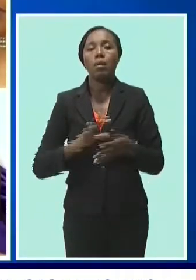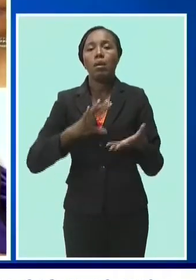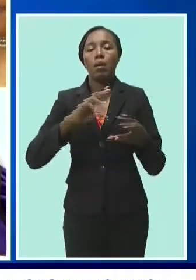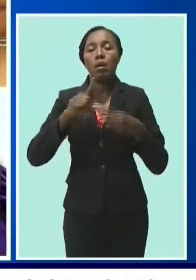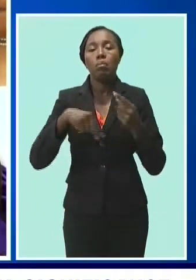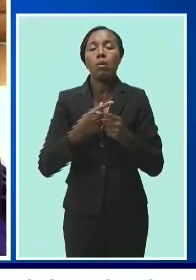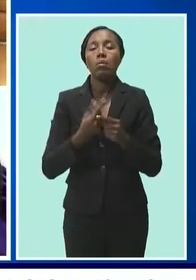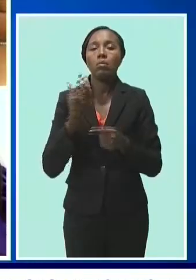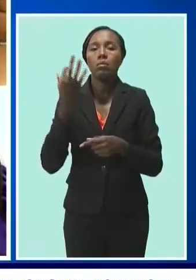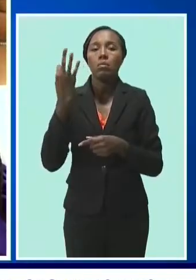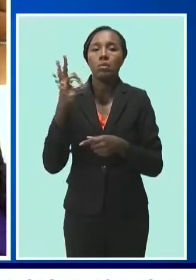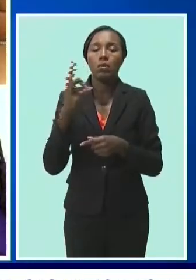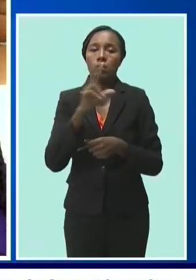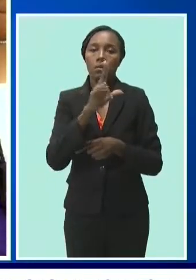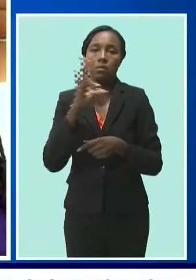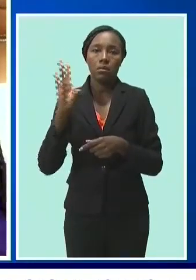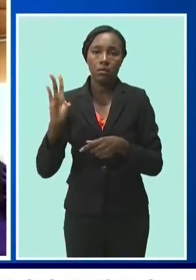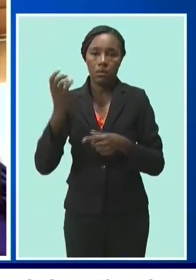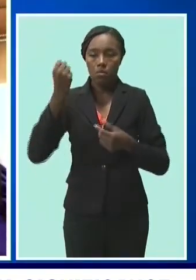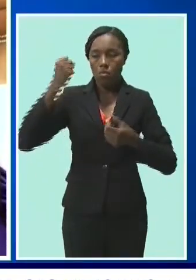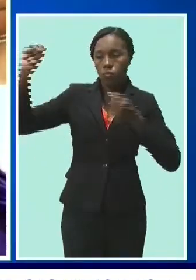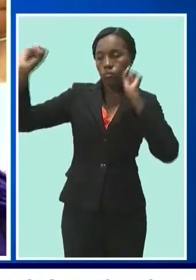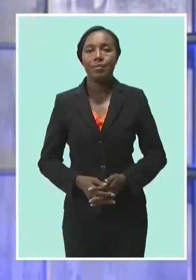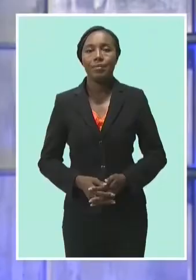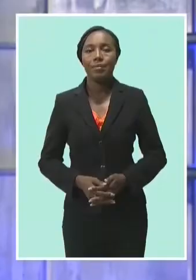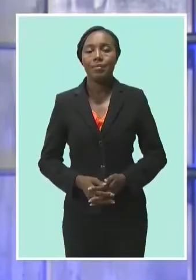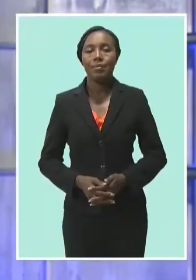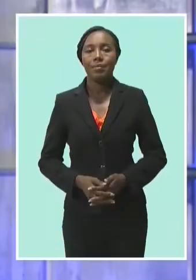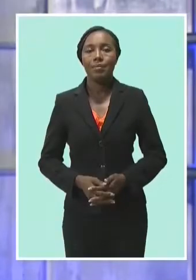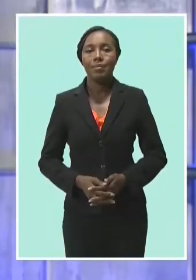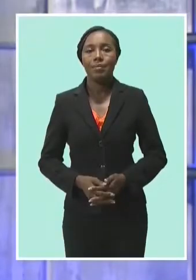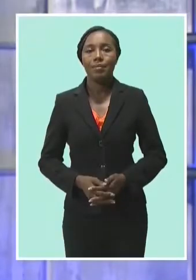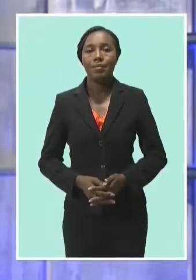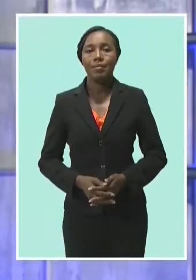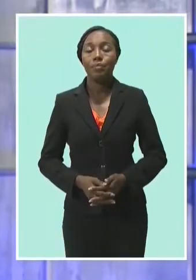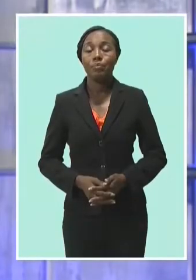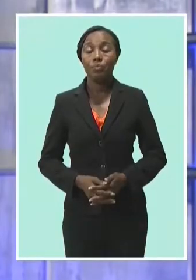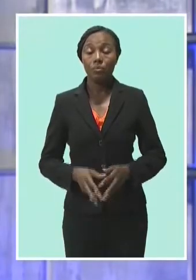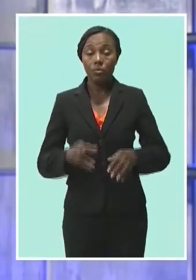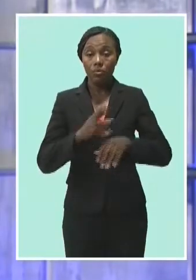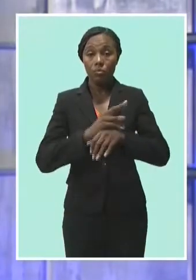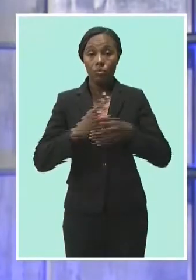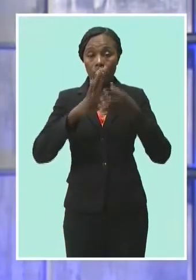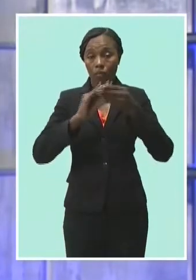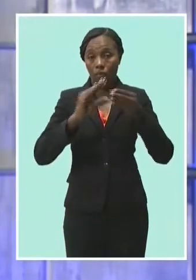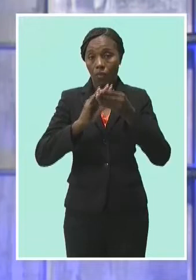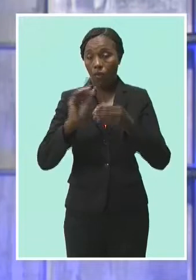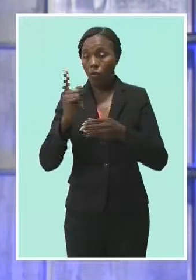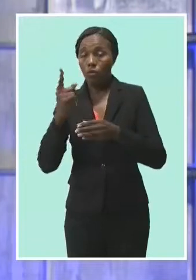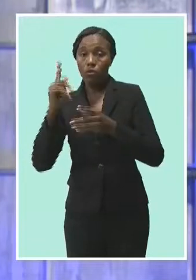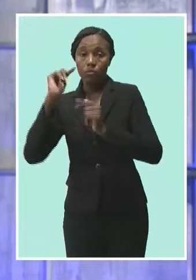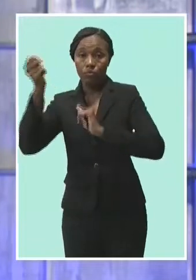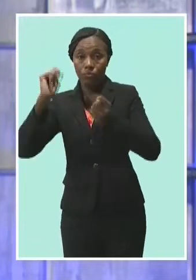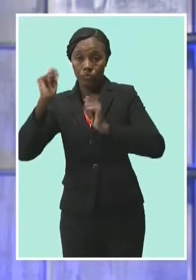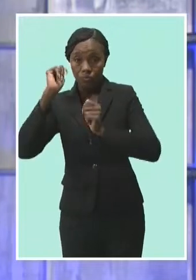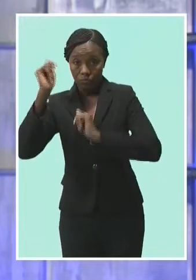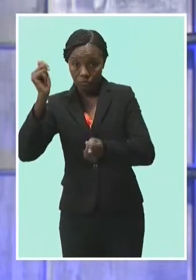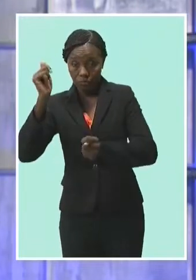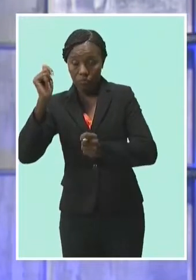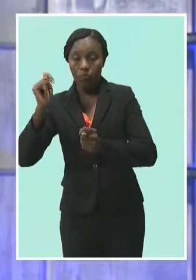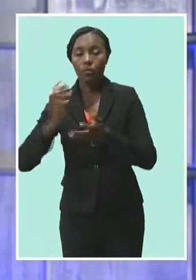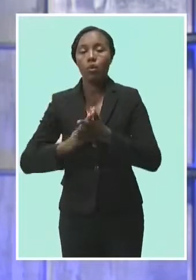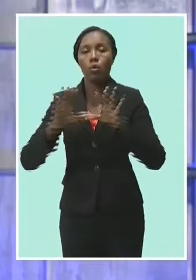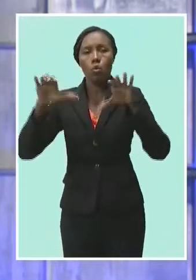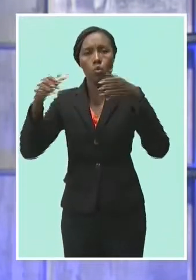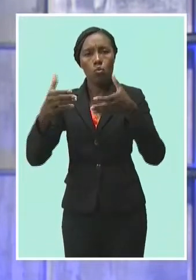the importance of the 1937 riots. Regional stories now, and first in Trinidad and Tobago, where a group called